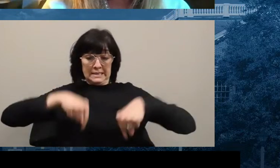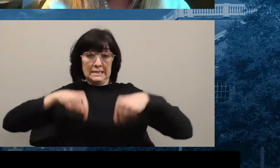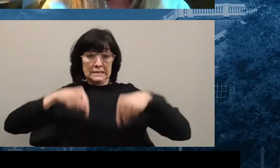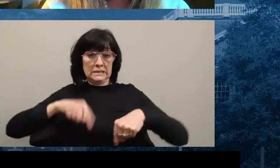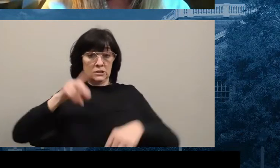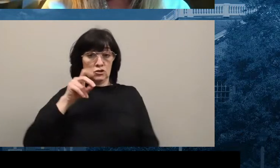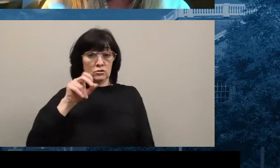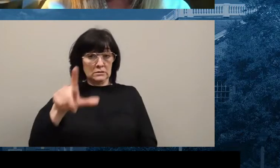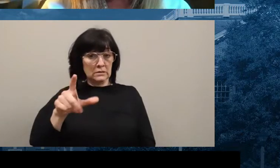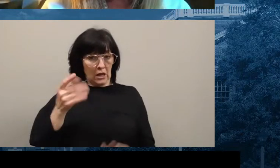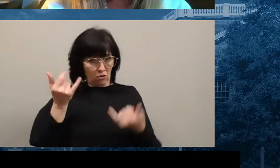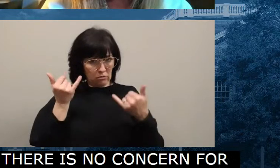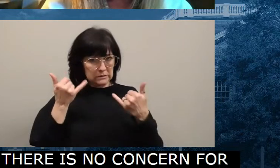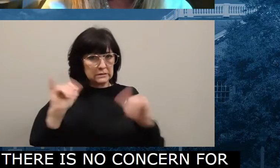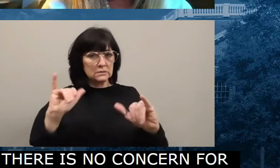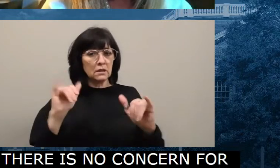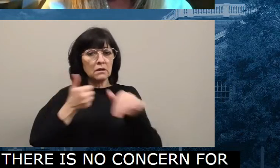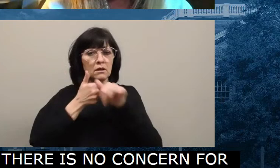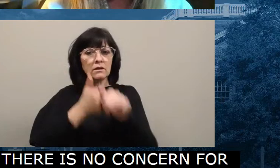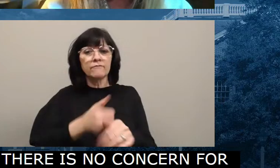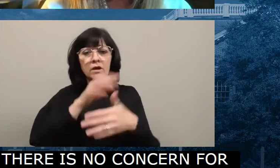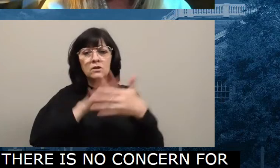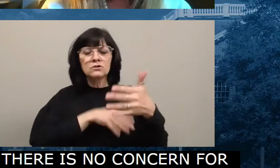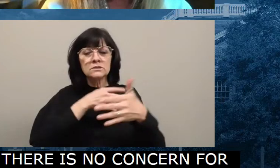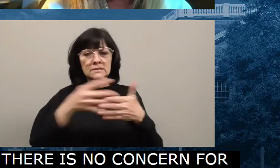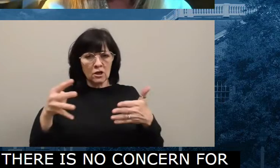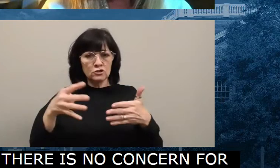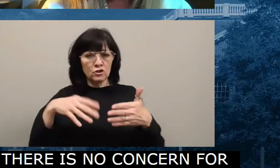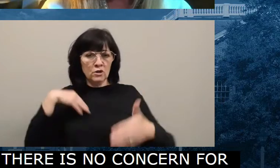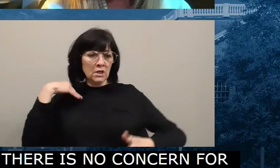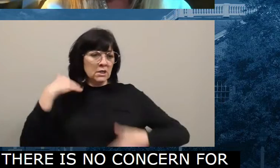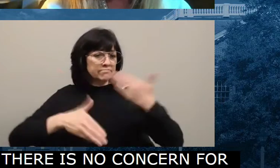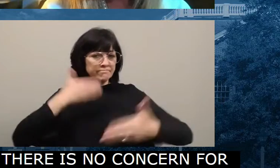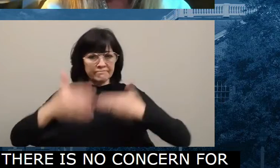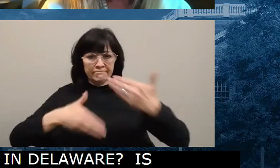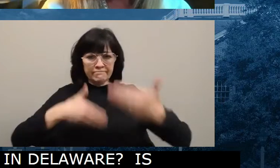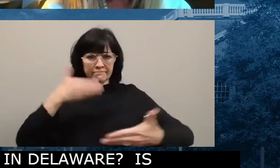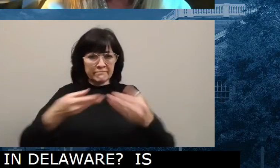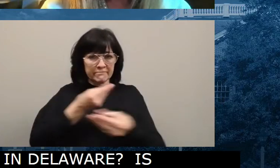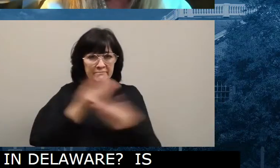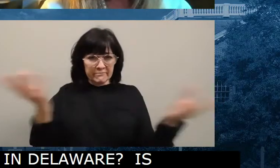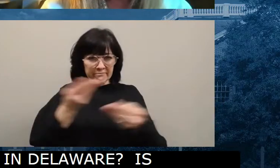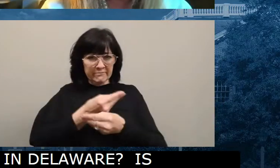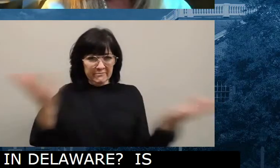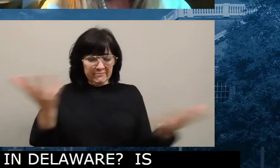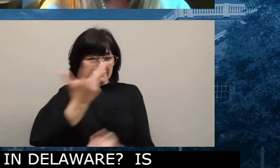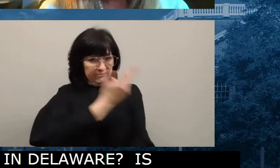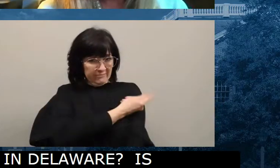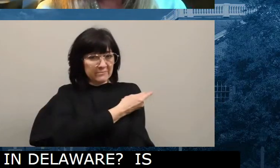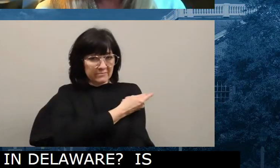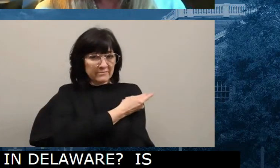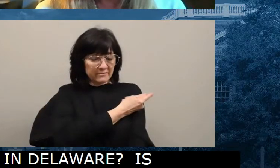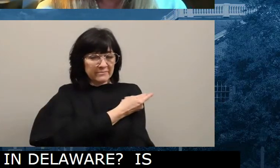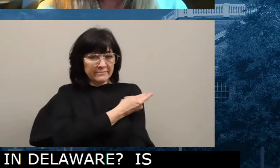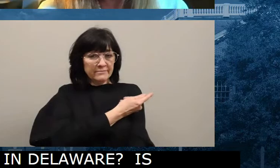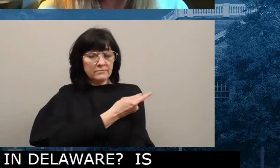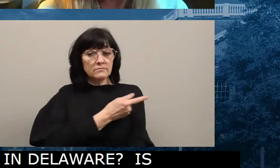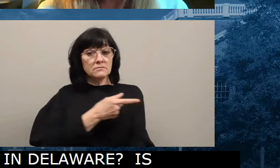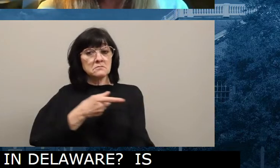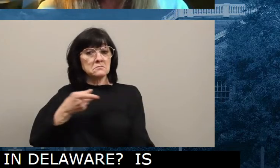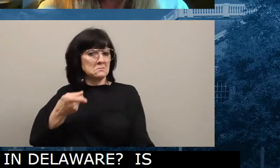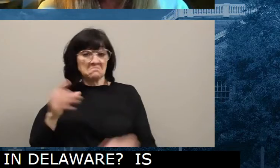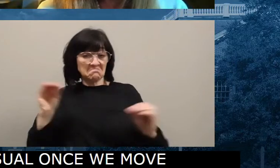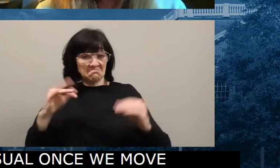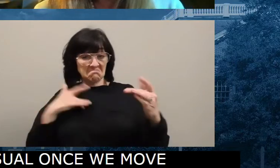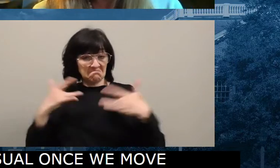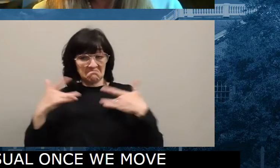out as usual once we move through this pause in J&J? Yeah, I wouldn't say there are no concerns. Obviously, it